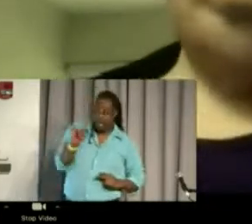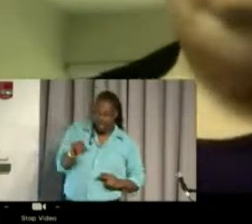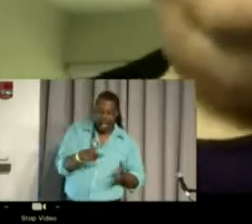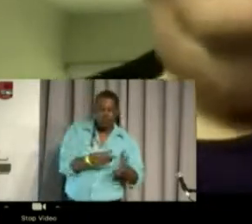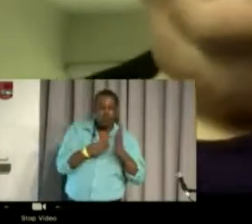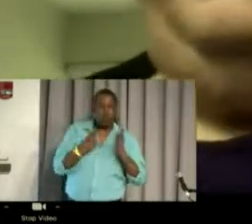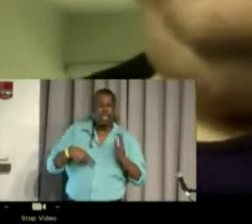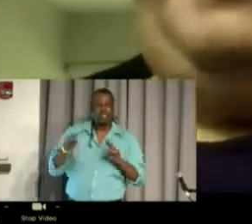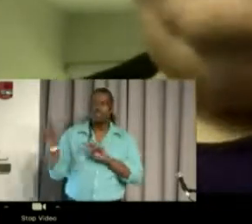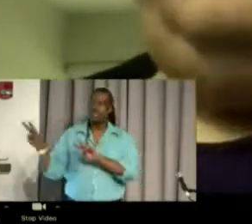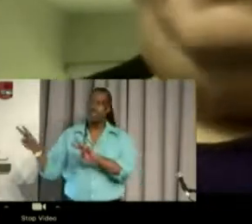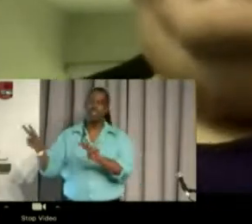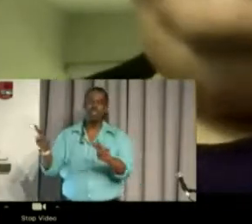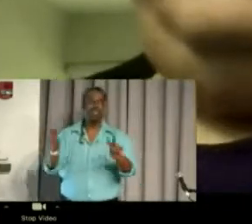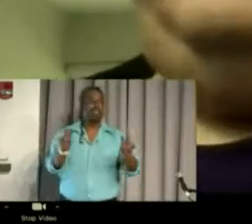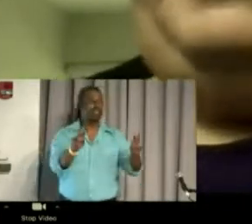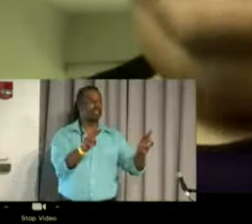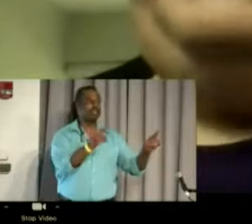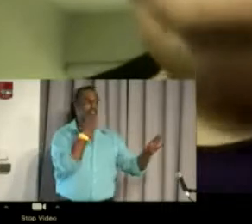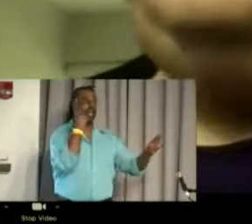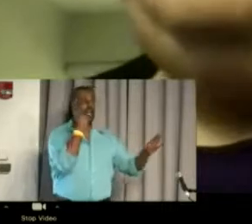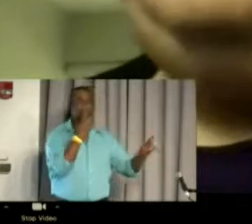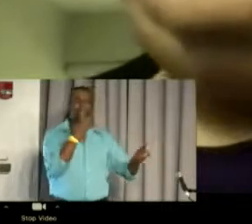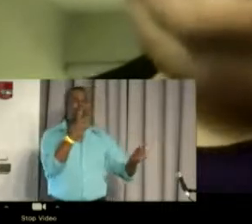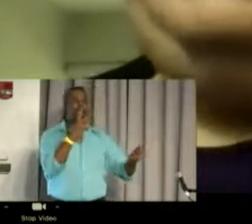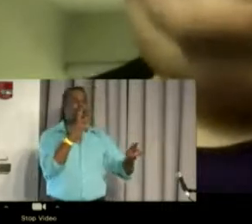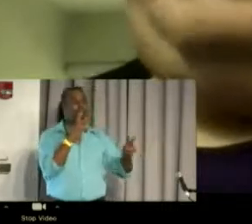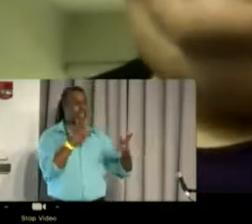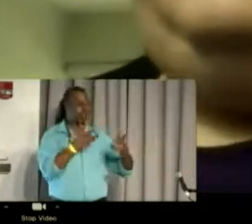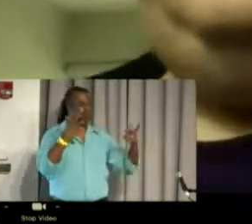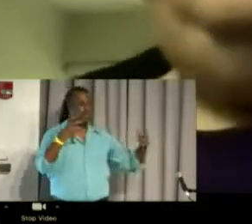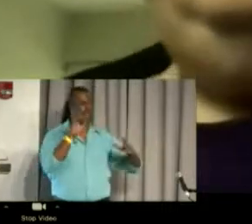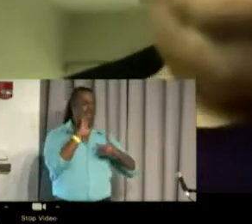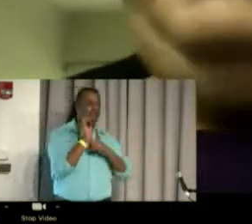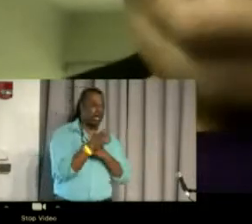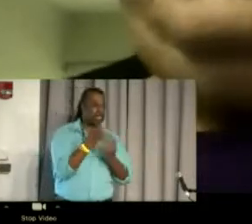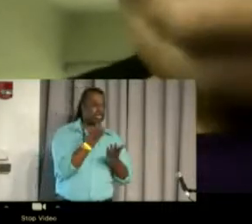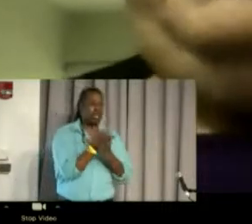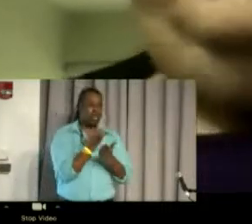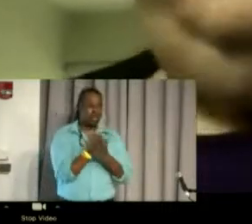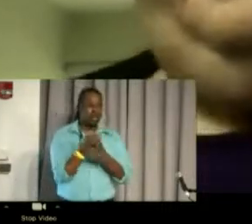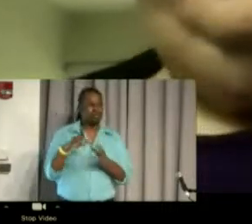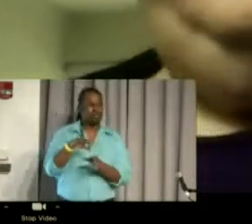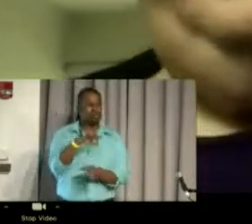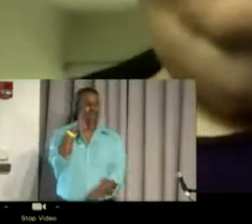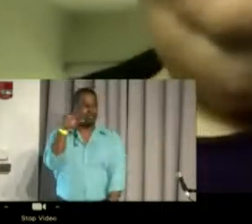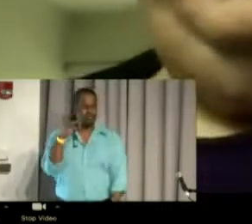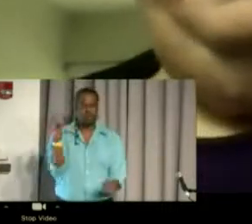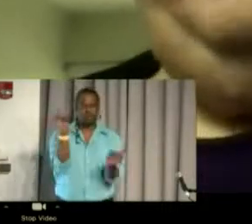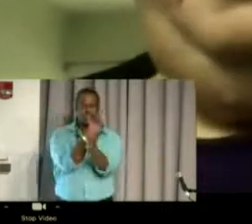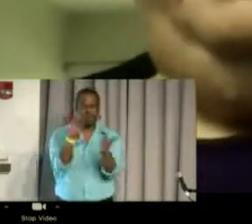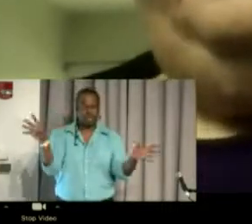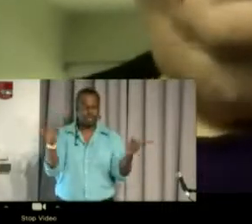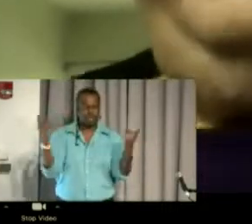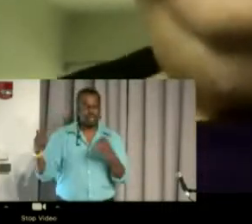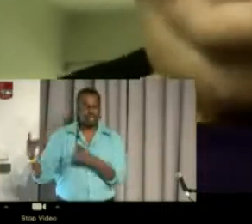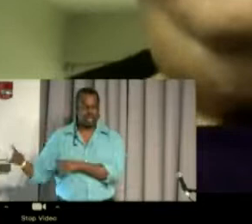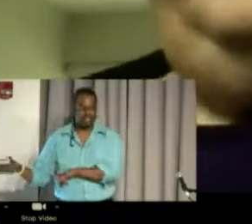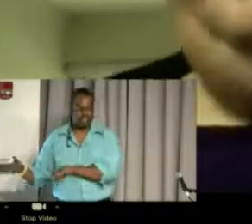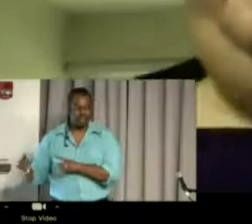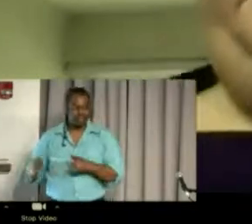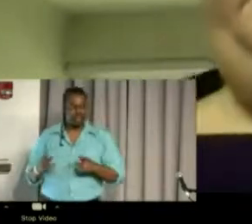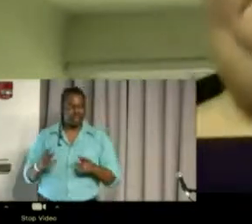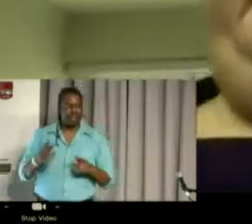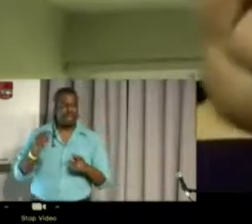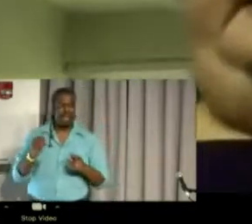and see and feel the vast web of environmental, political, economic, spiritual destruction in which we are embedded,